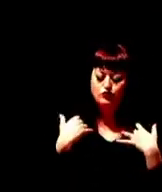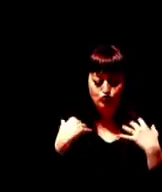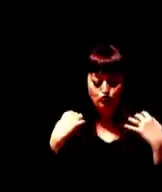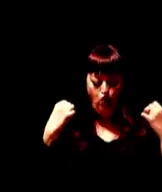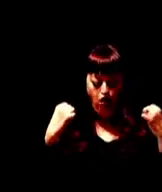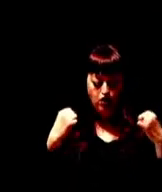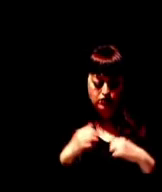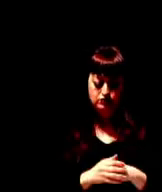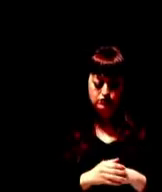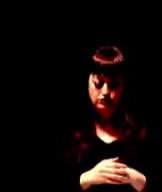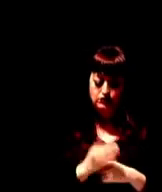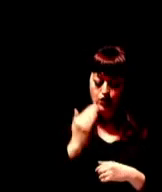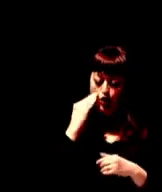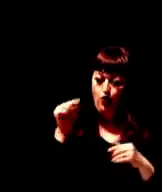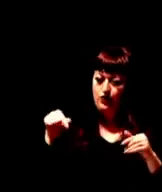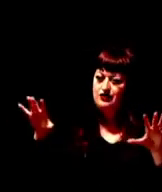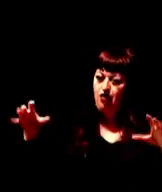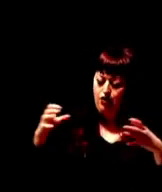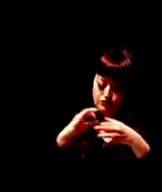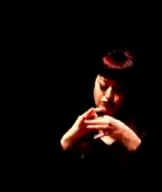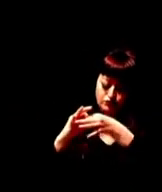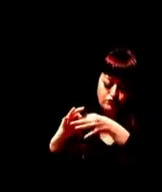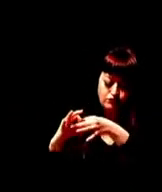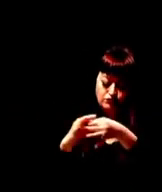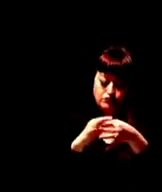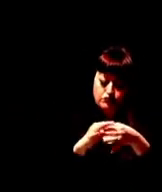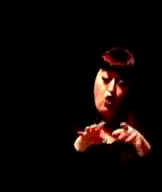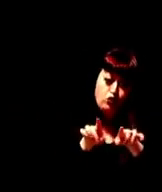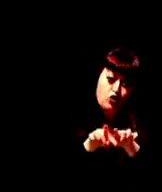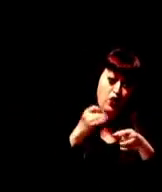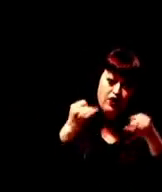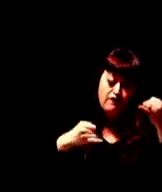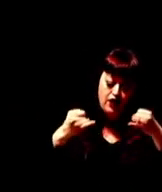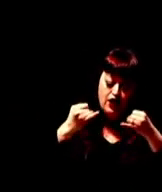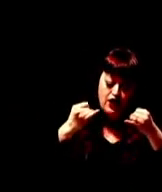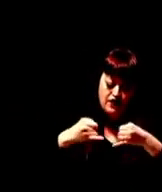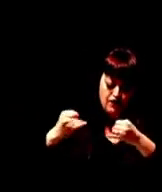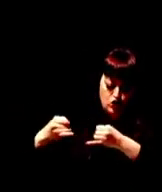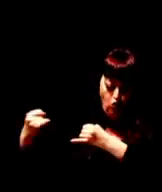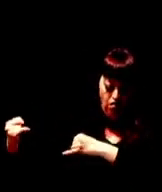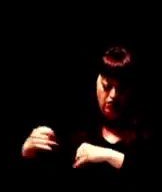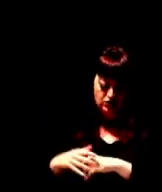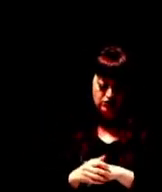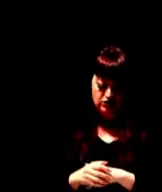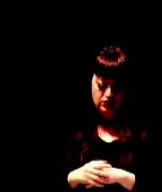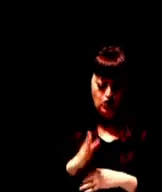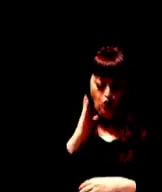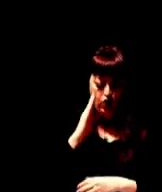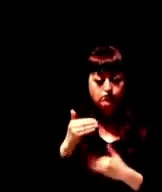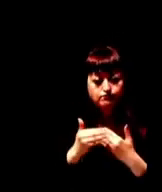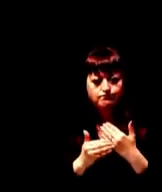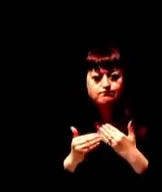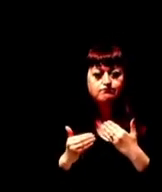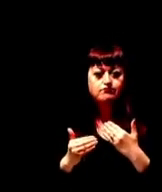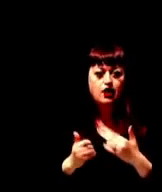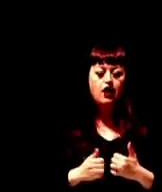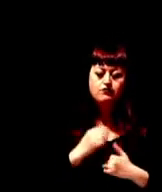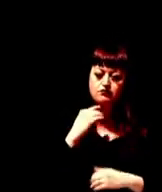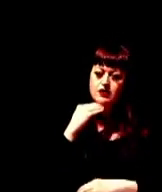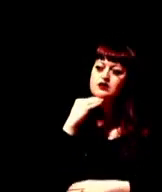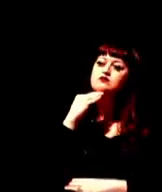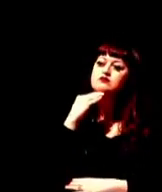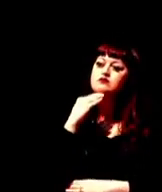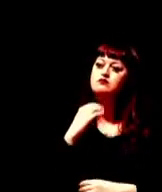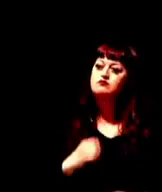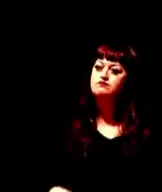with the knowledge that our class, as one, and as individuals, we'll push through the rest of life with our heads held high, our